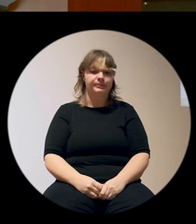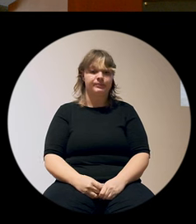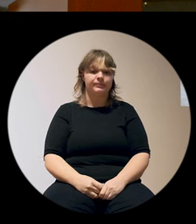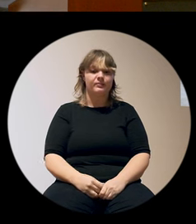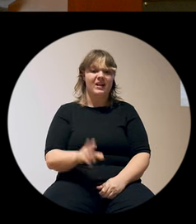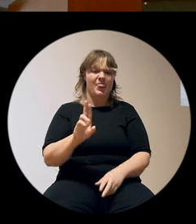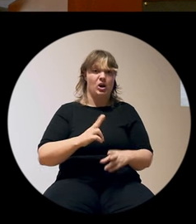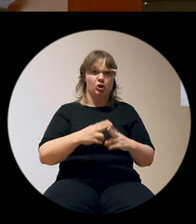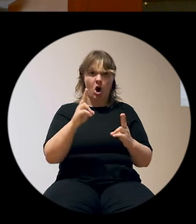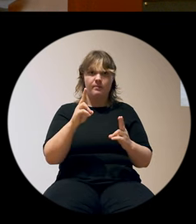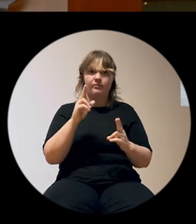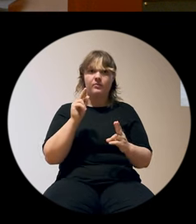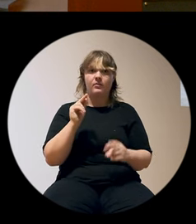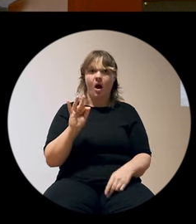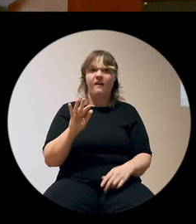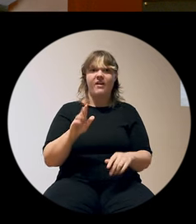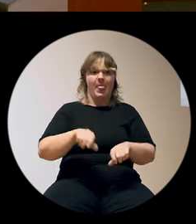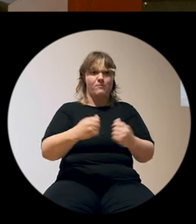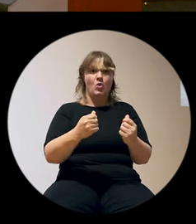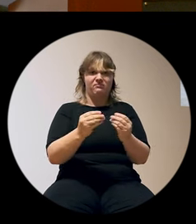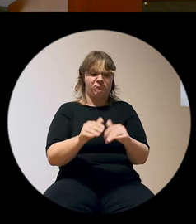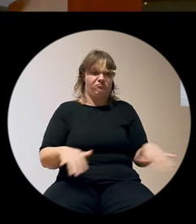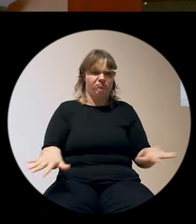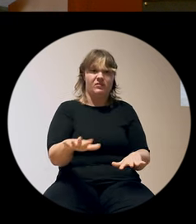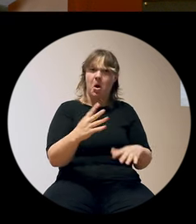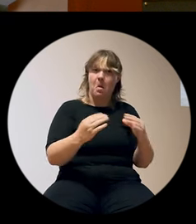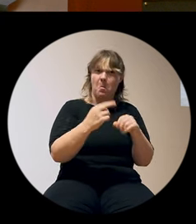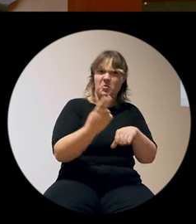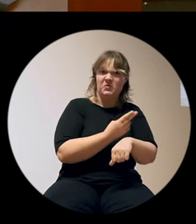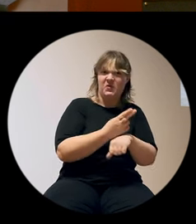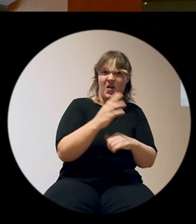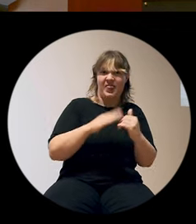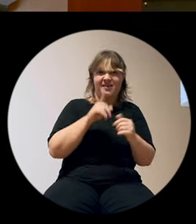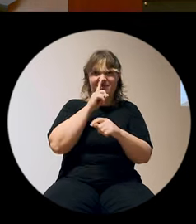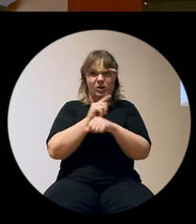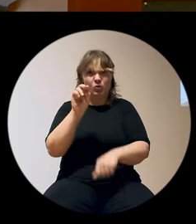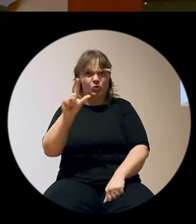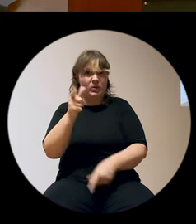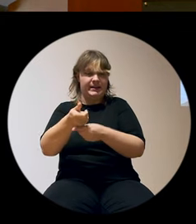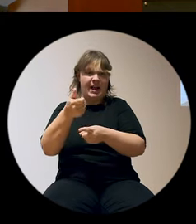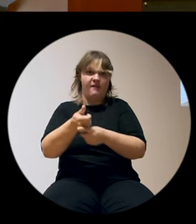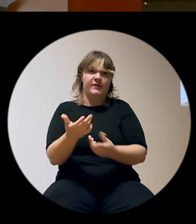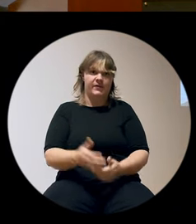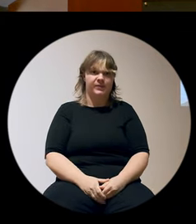The sharpness of the shards of the broken hatchet are of more use than the tool itself.